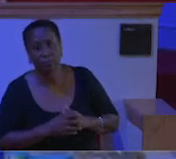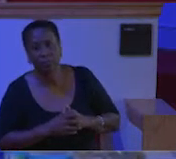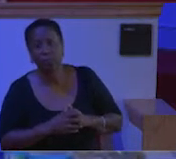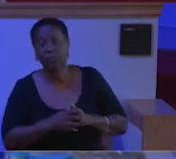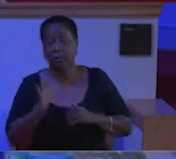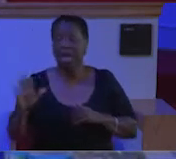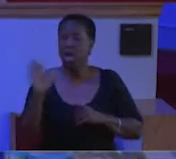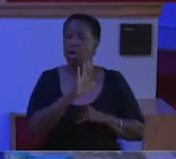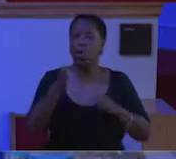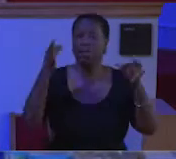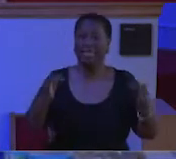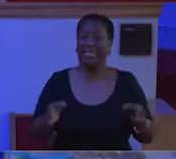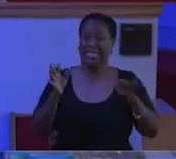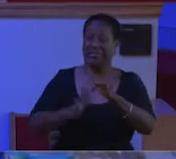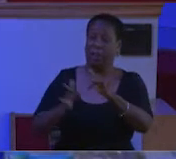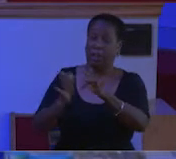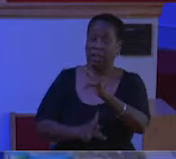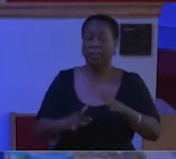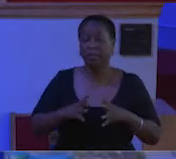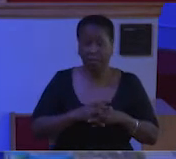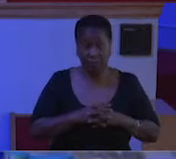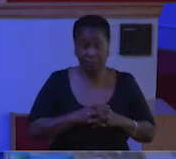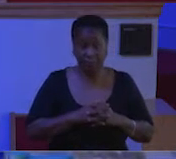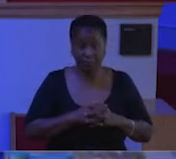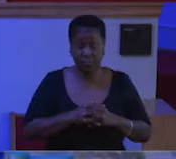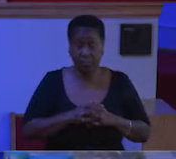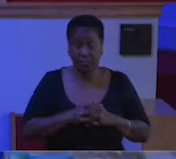in your deficiencies.